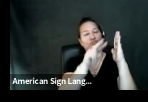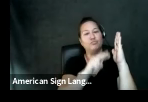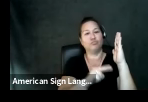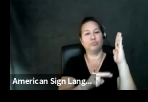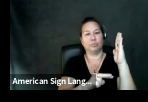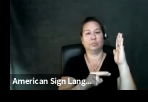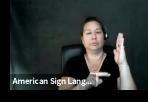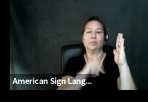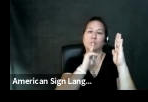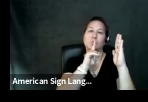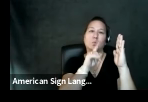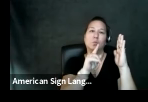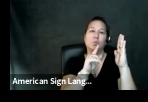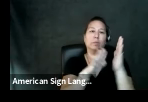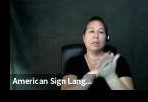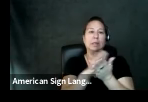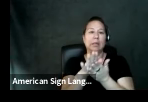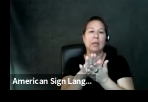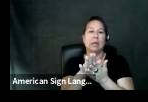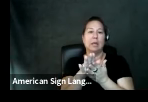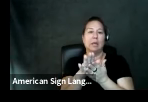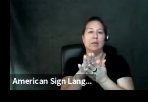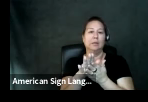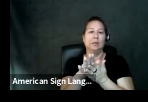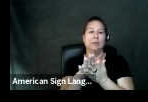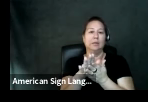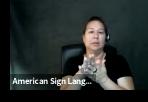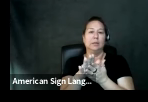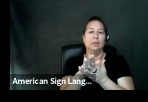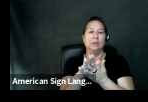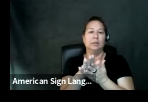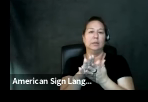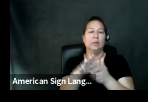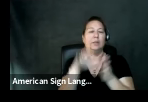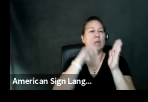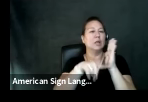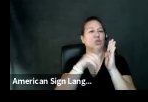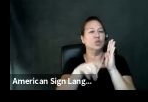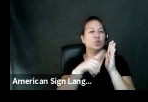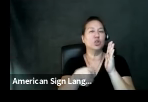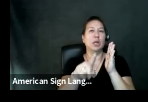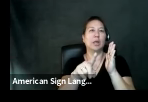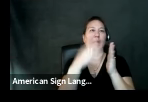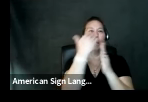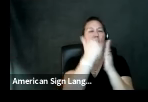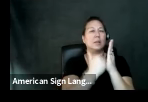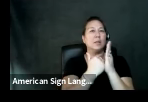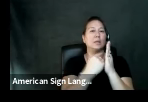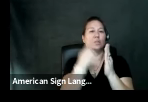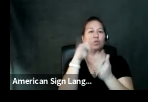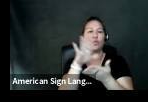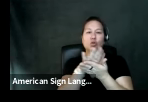really nice, it kind of goes through a checklist of the school, of